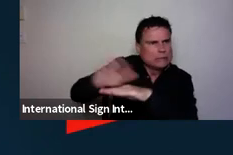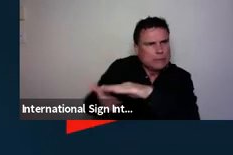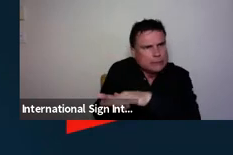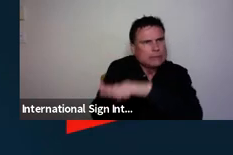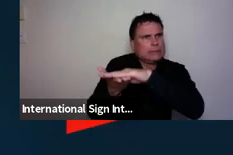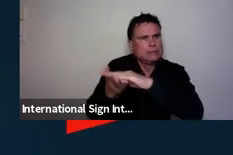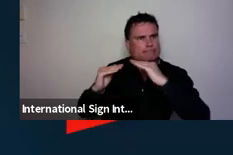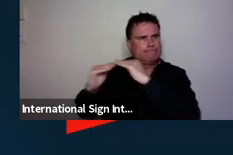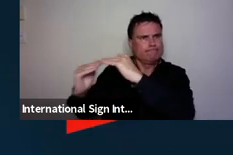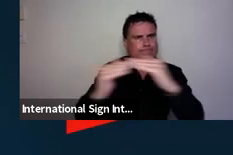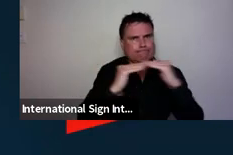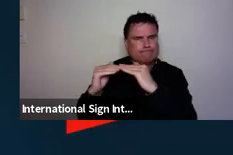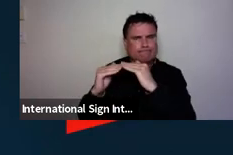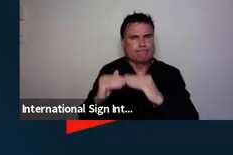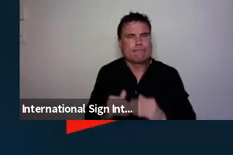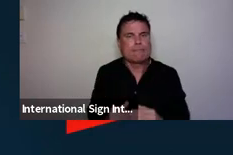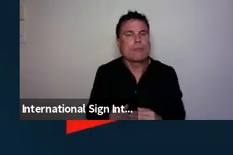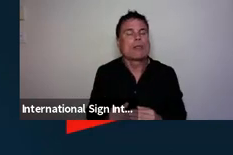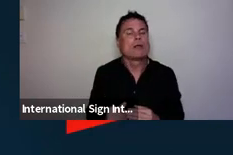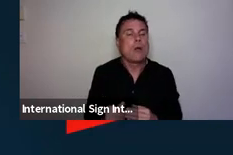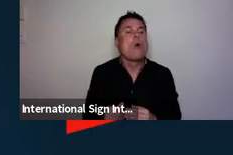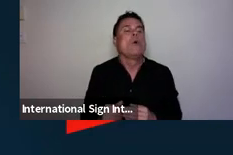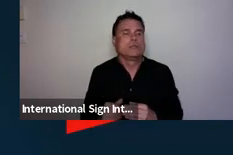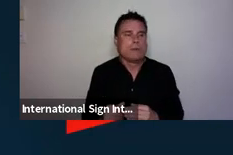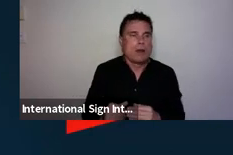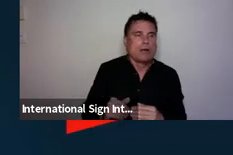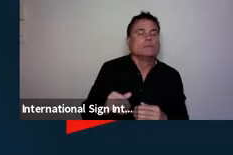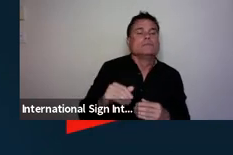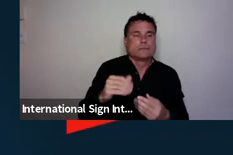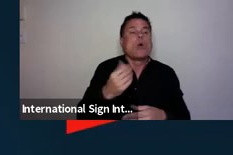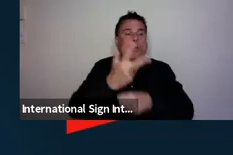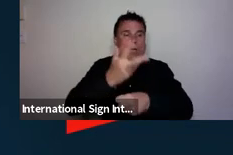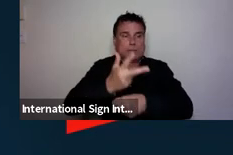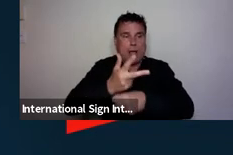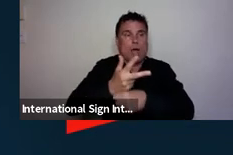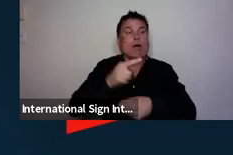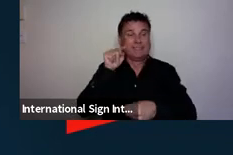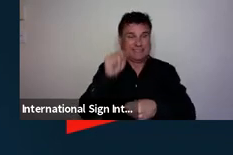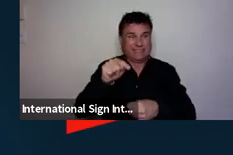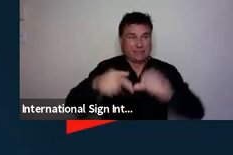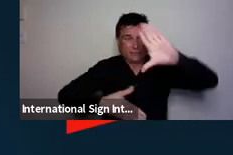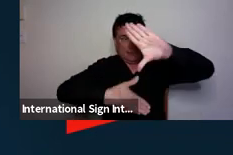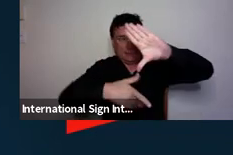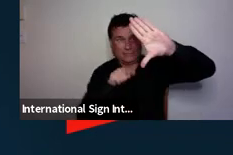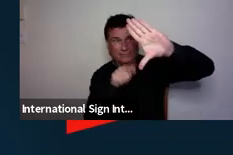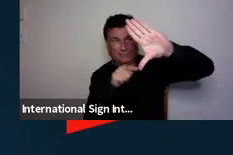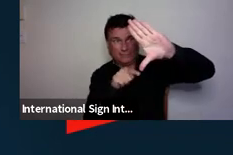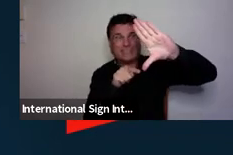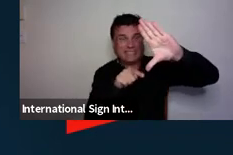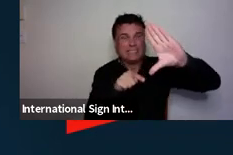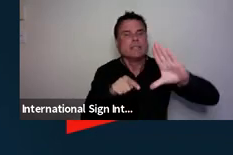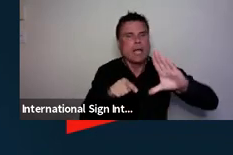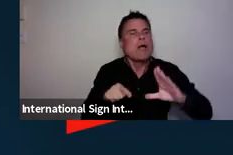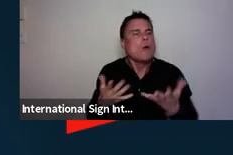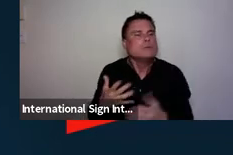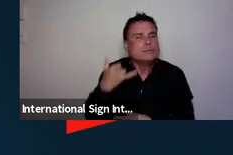global campaign I just talked about, young people recorded 1-minute videos of themselves on their cell phones. And what we know and what we see